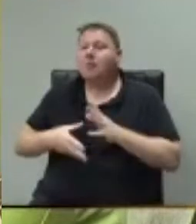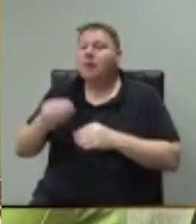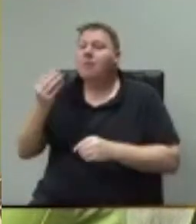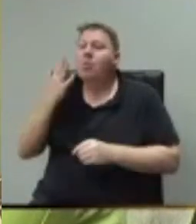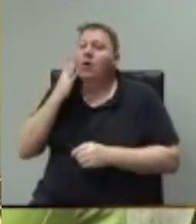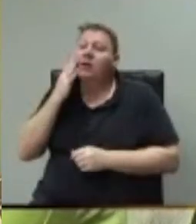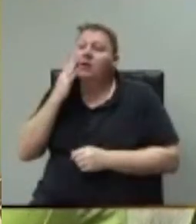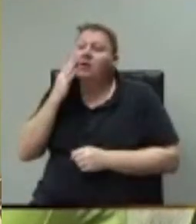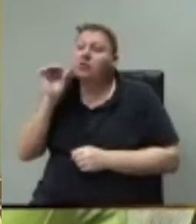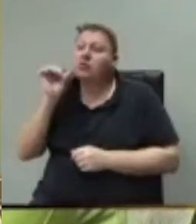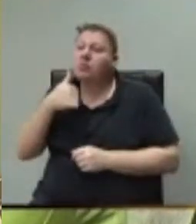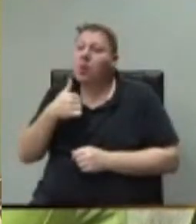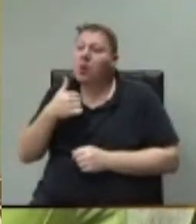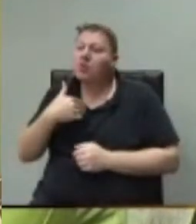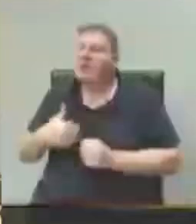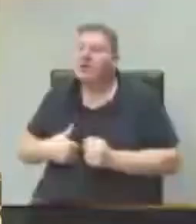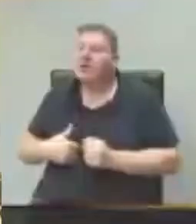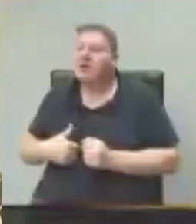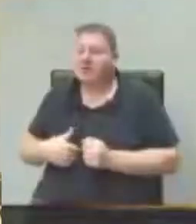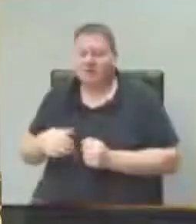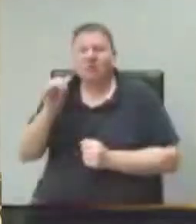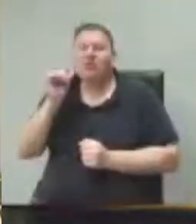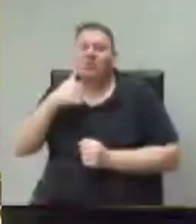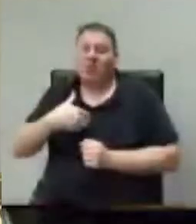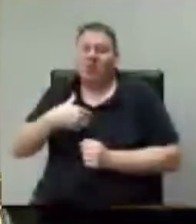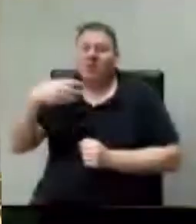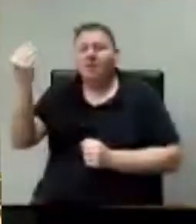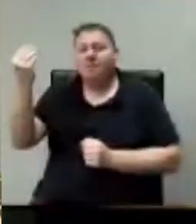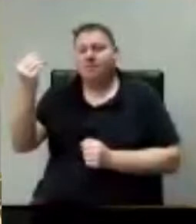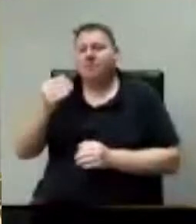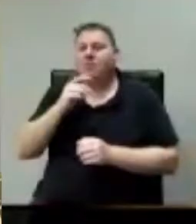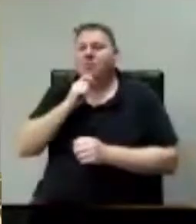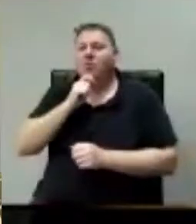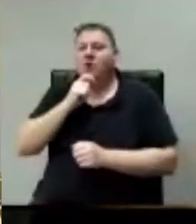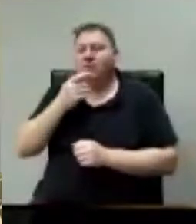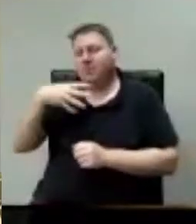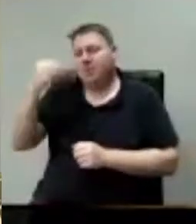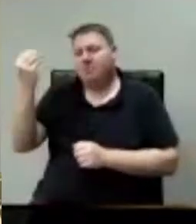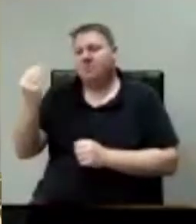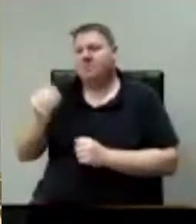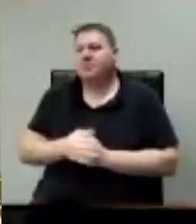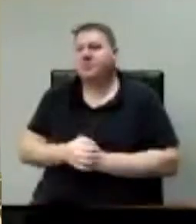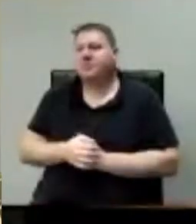when? Tomorrow or Sunday? I'm leaving tomorrow in the morning. Oh, okay.